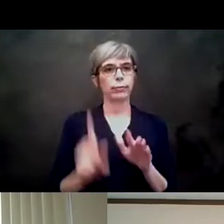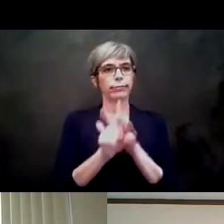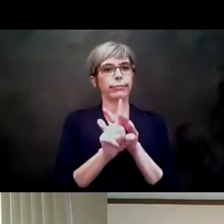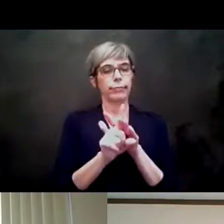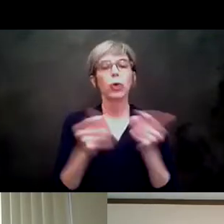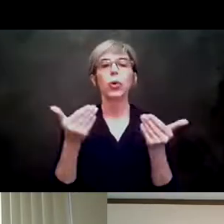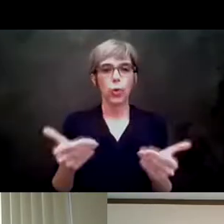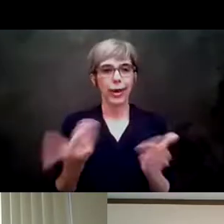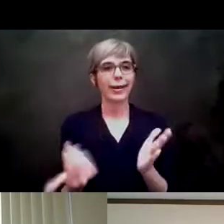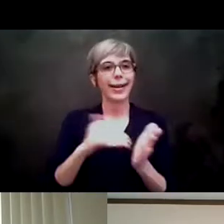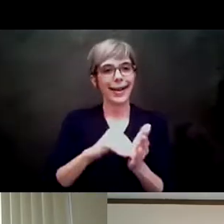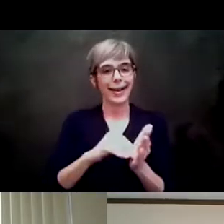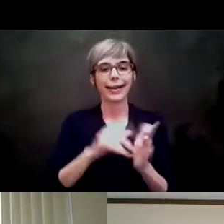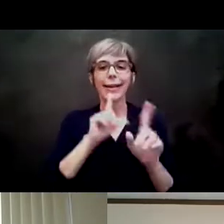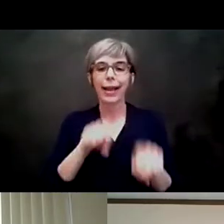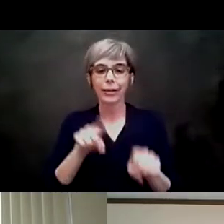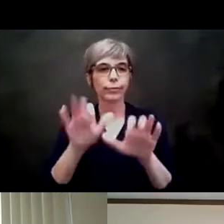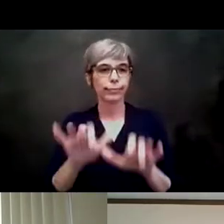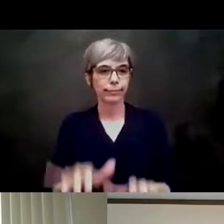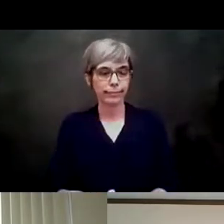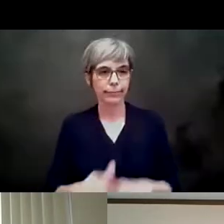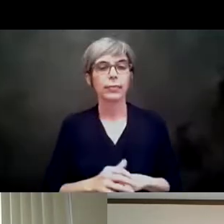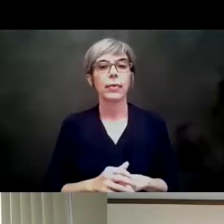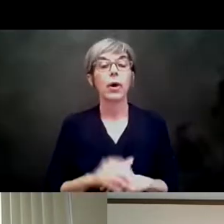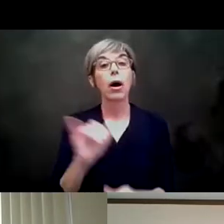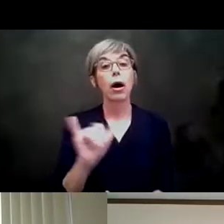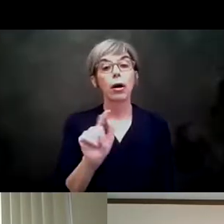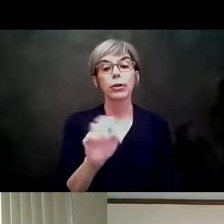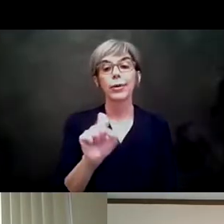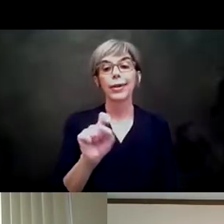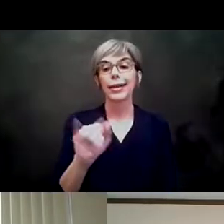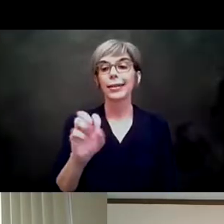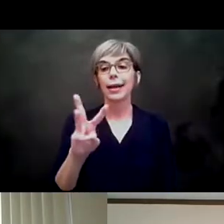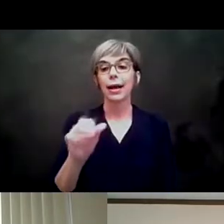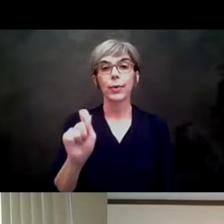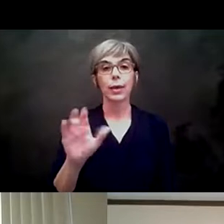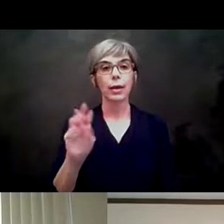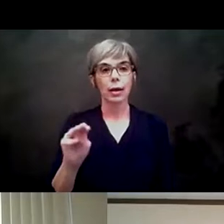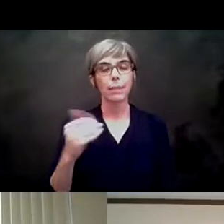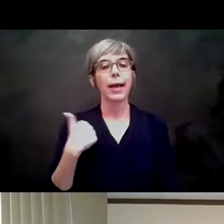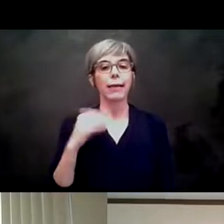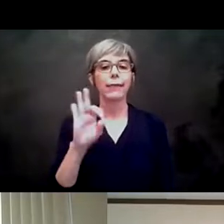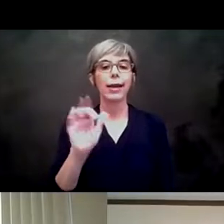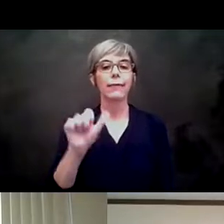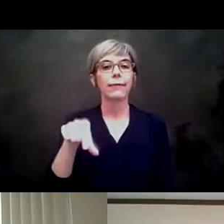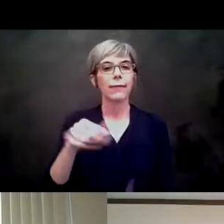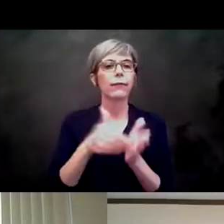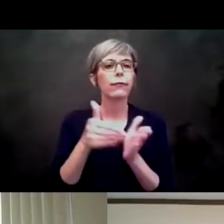also has frequently asked questions page to answer any questions you might have. Back to you,